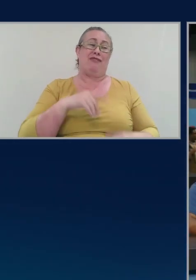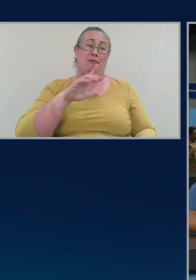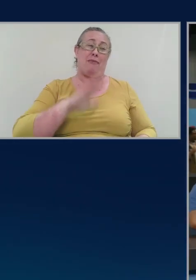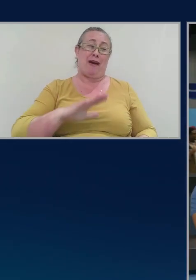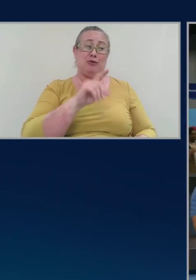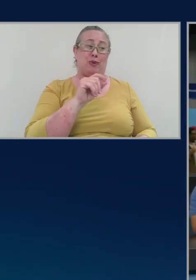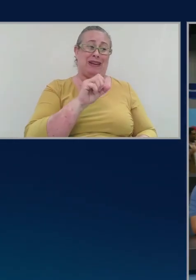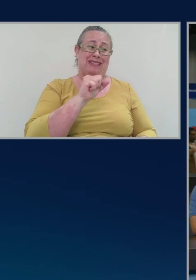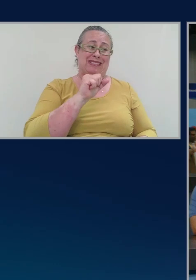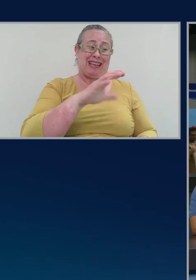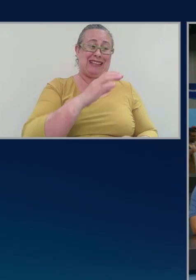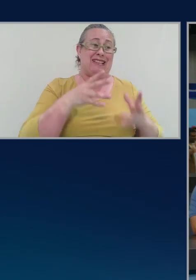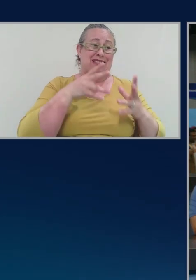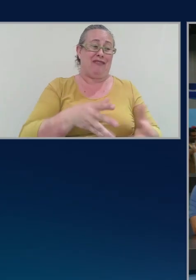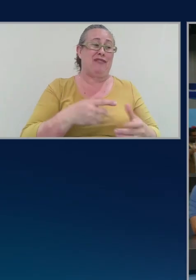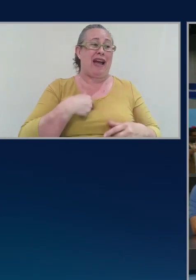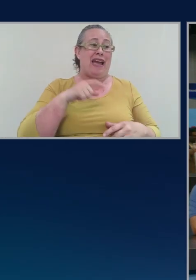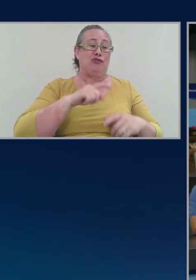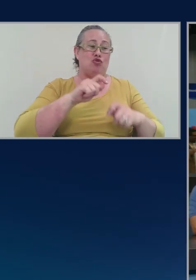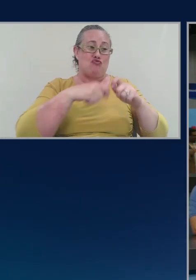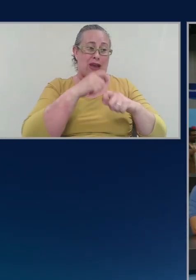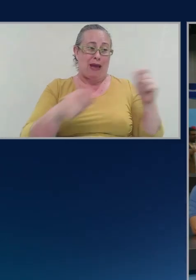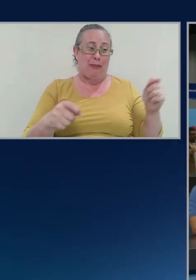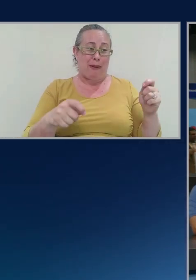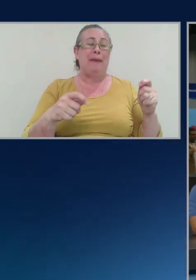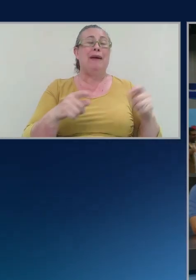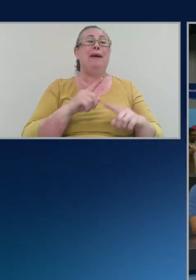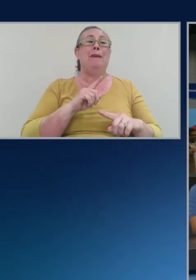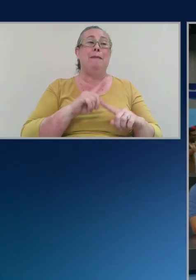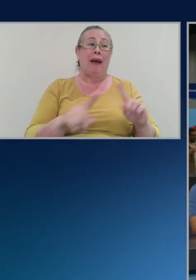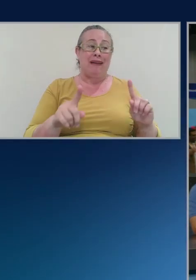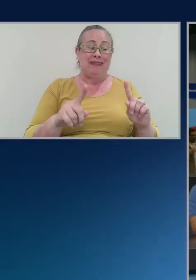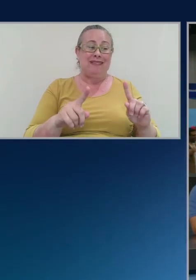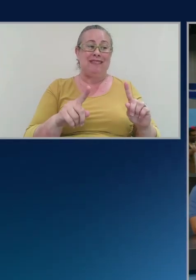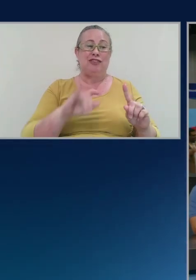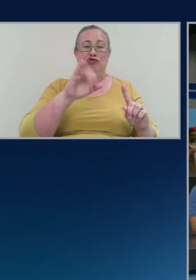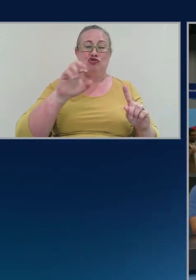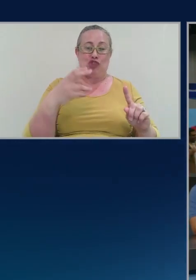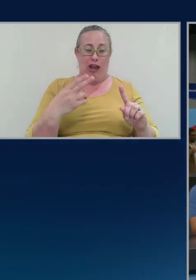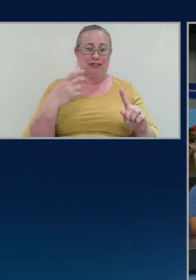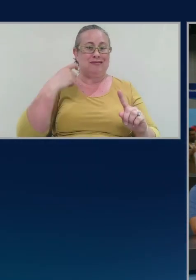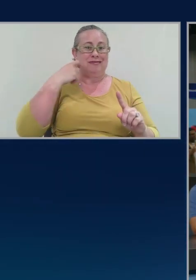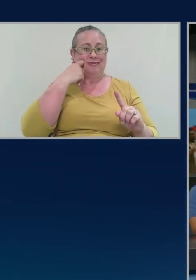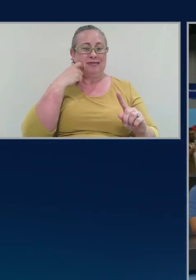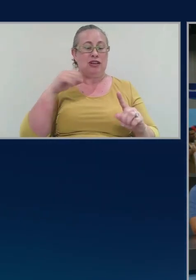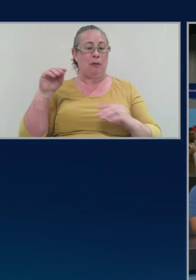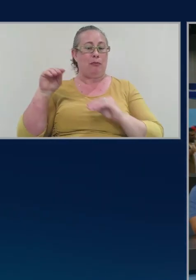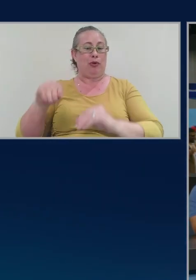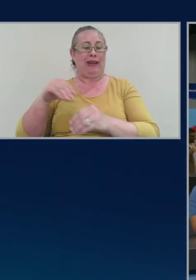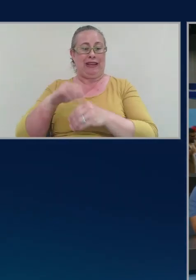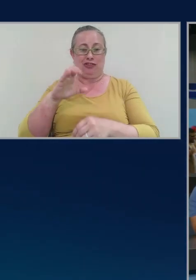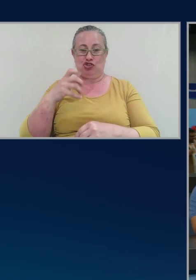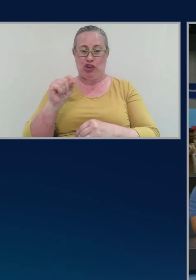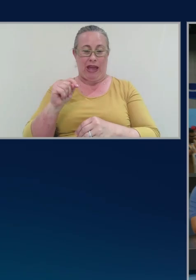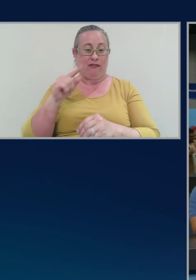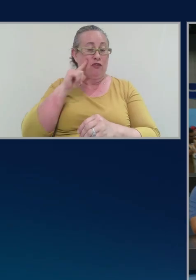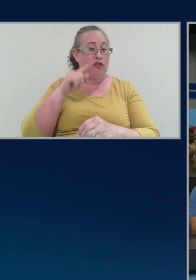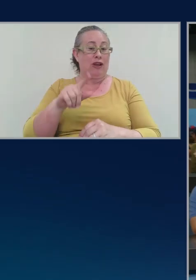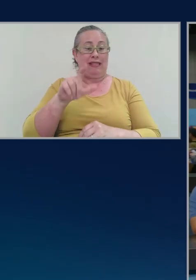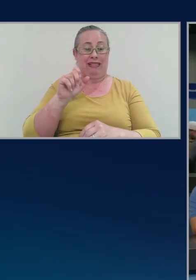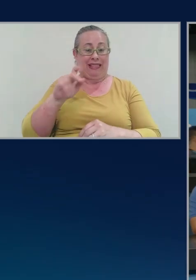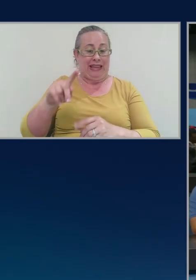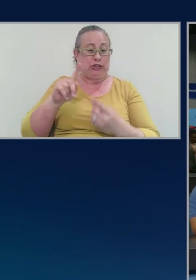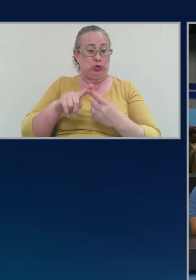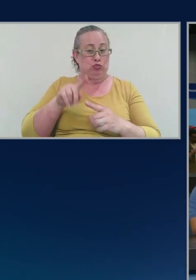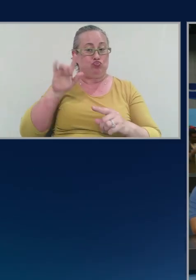So I've got to wrap us up here. All right. But Joshua just dropped in chat a link for everyone to go check out